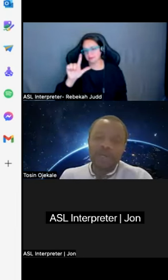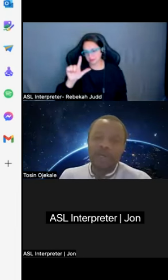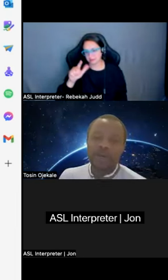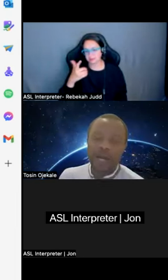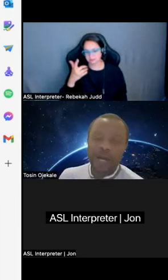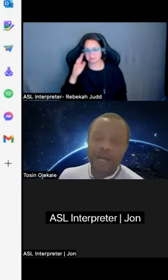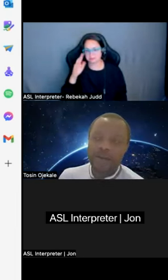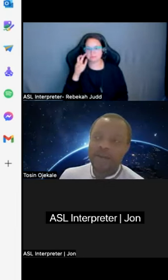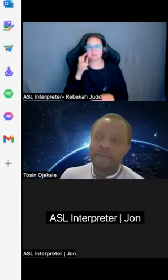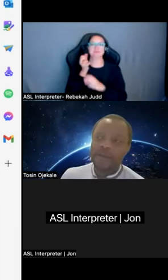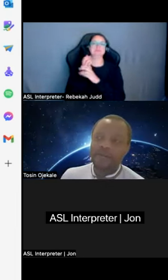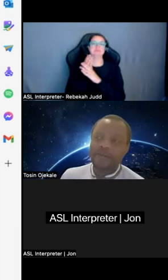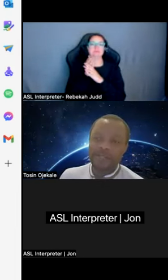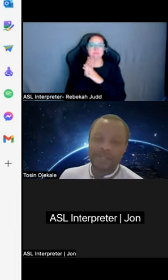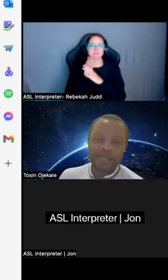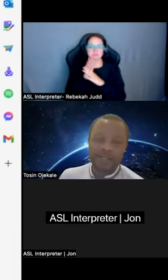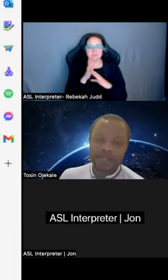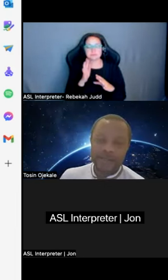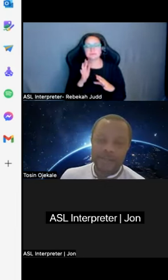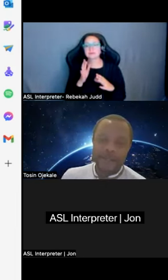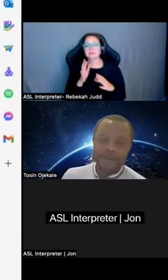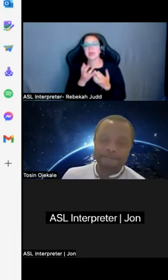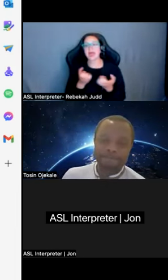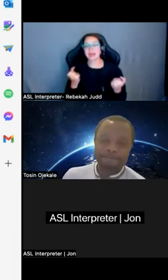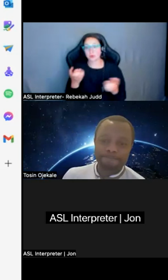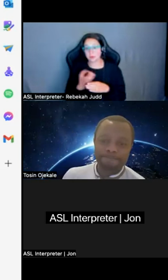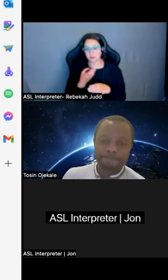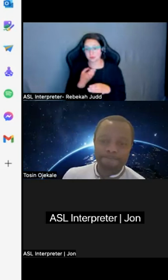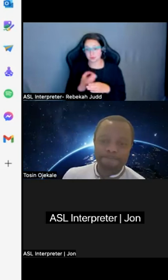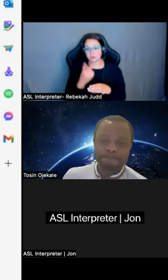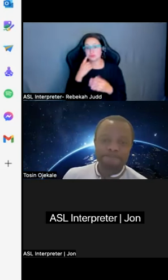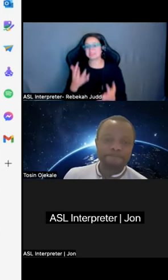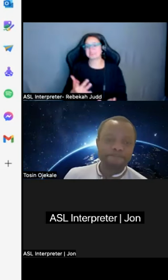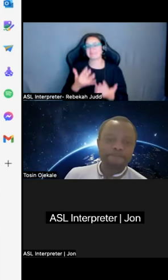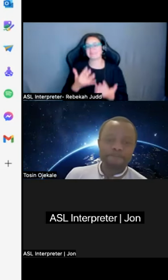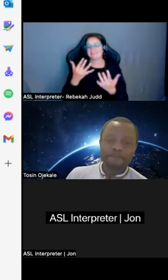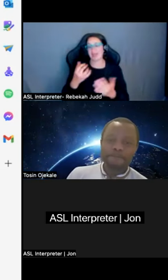used fire resistance. Okay.